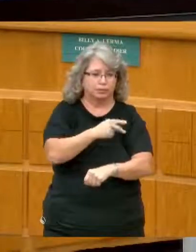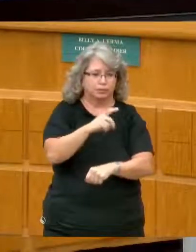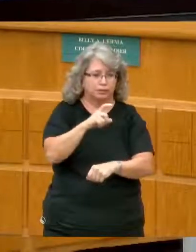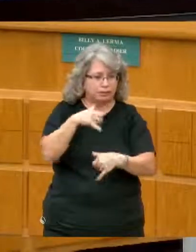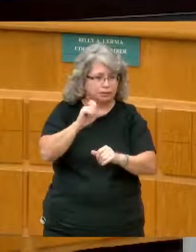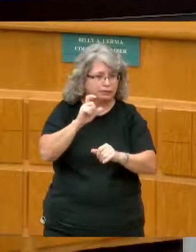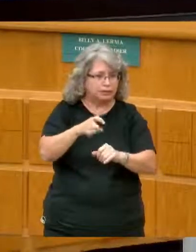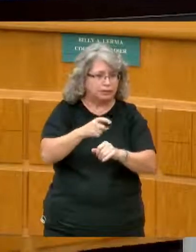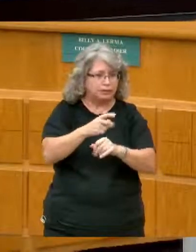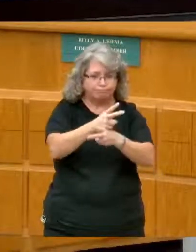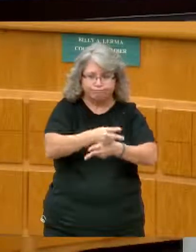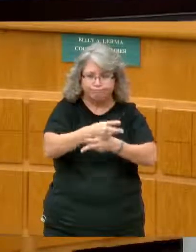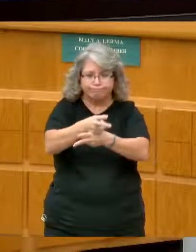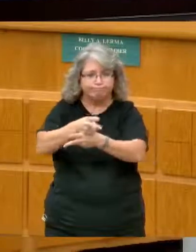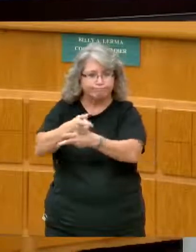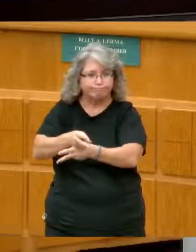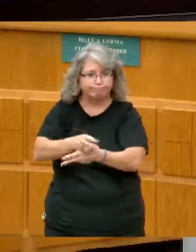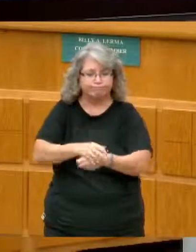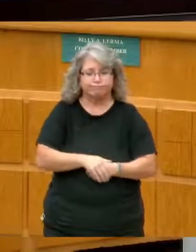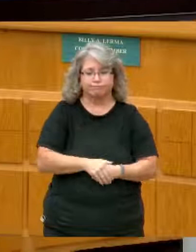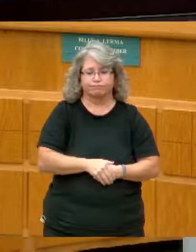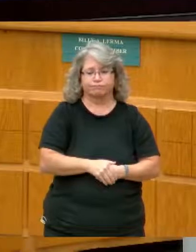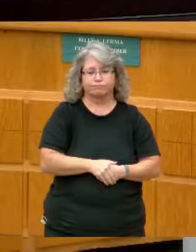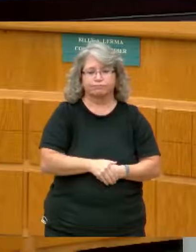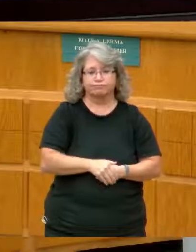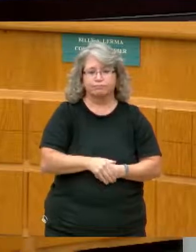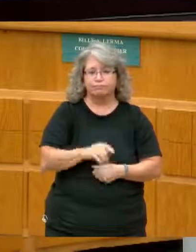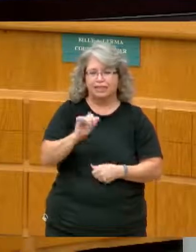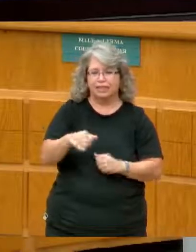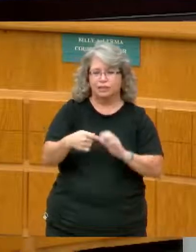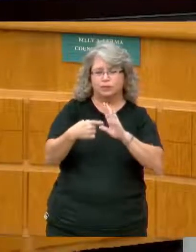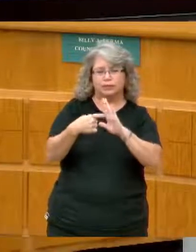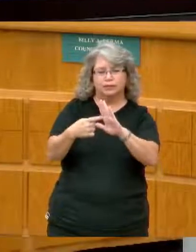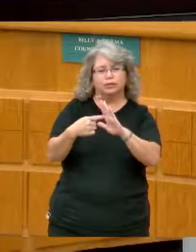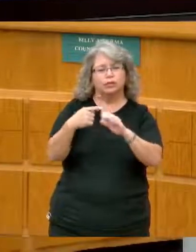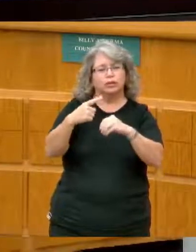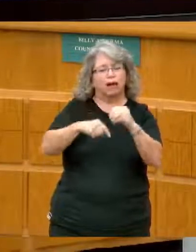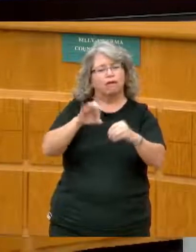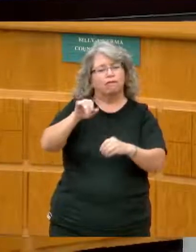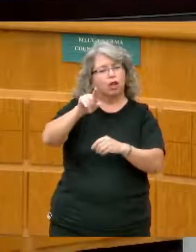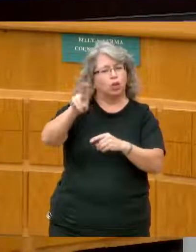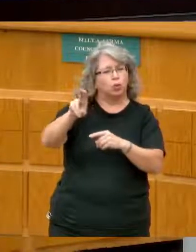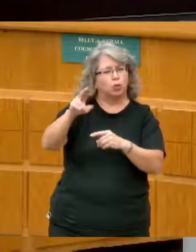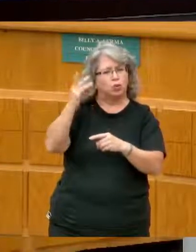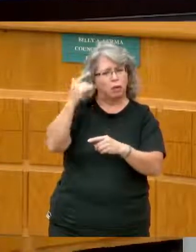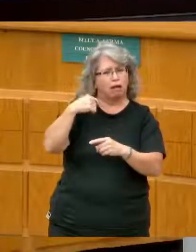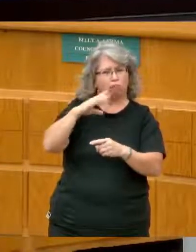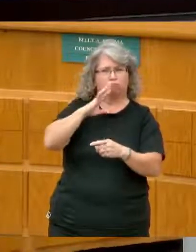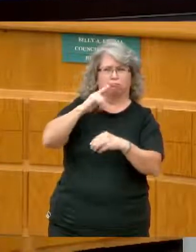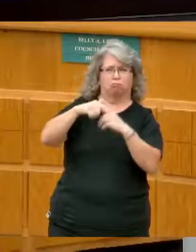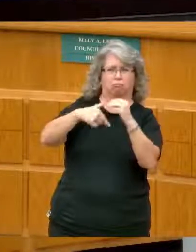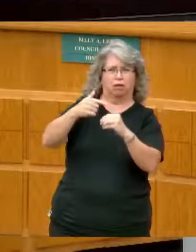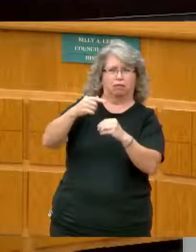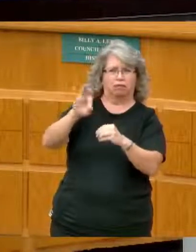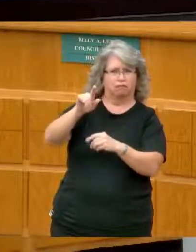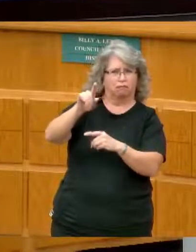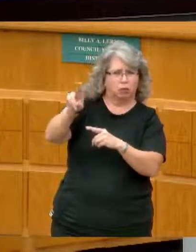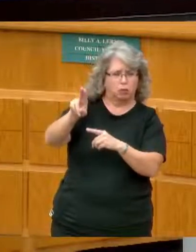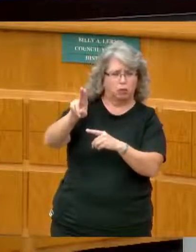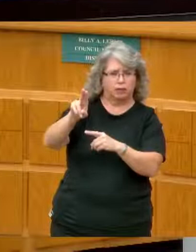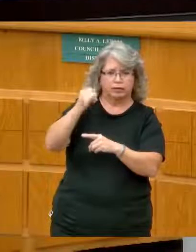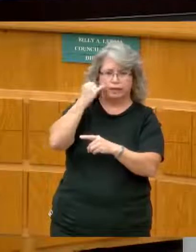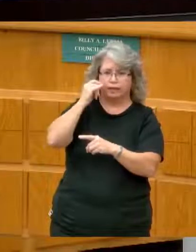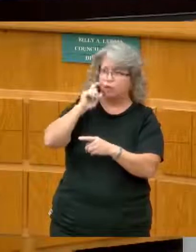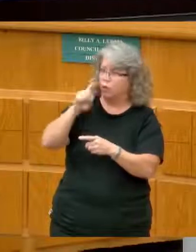The next slide is on flu. And the reason I bring up flu is because if you look at last year, and that's the